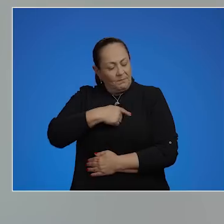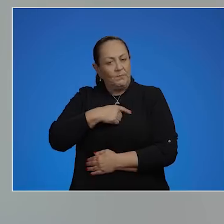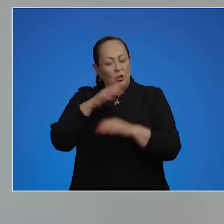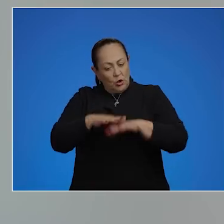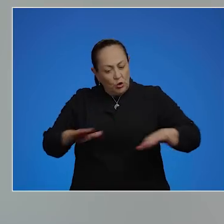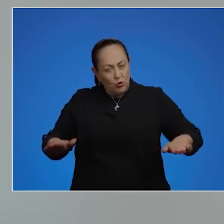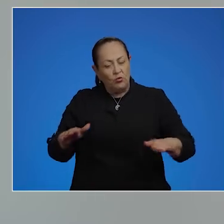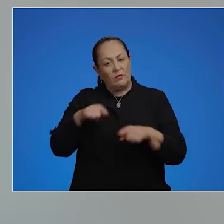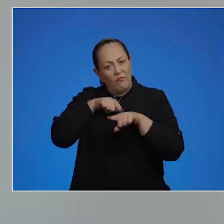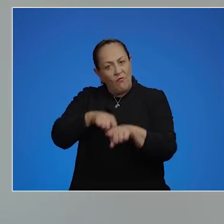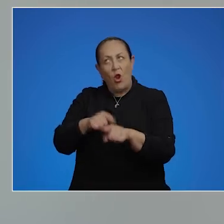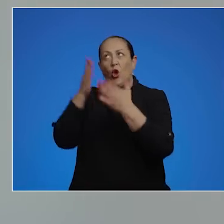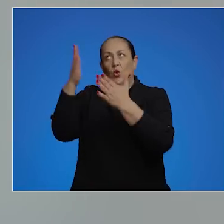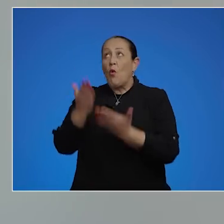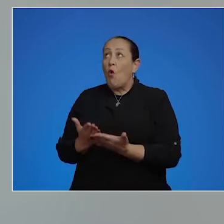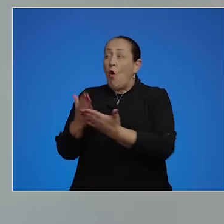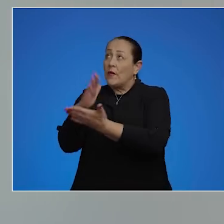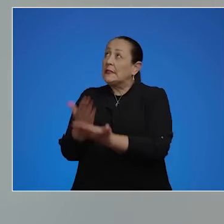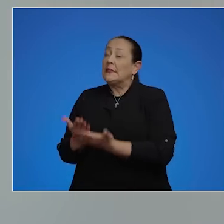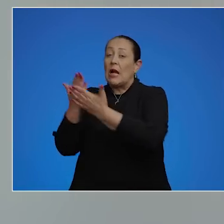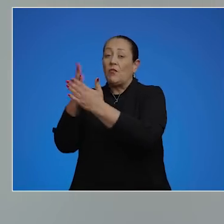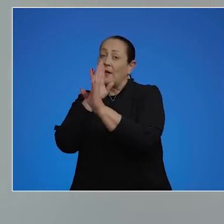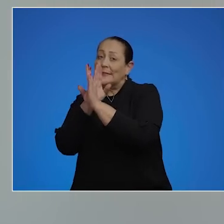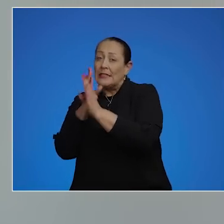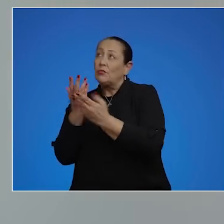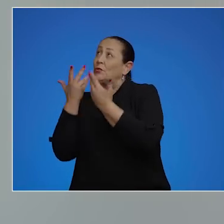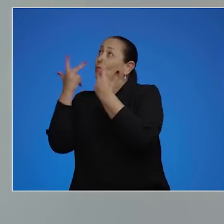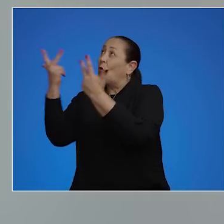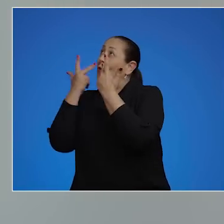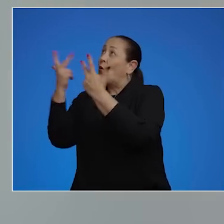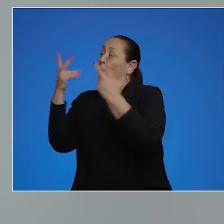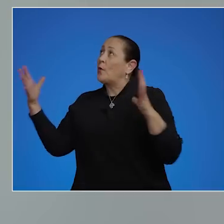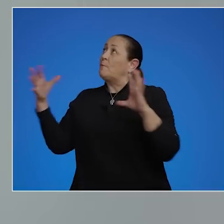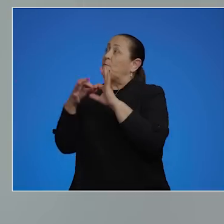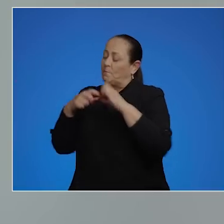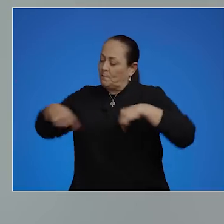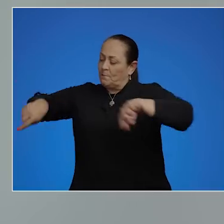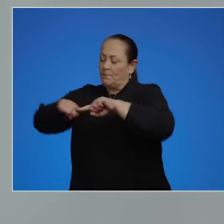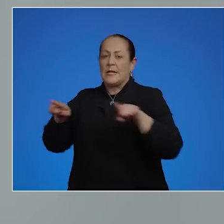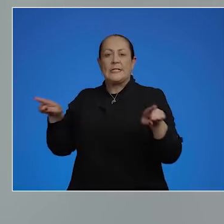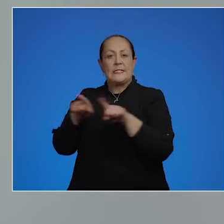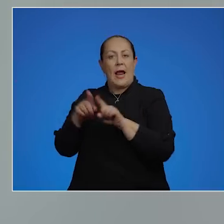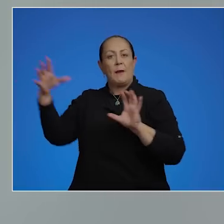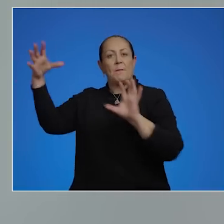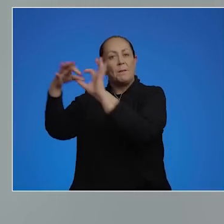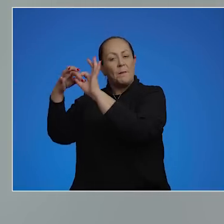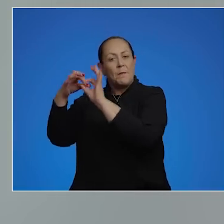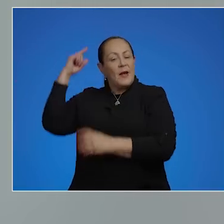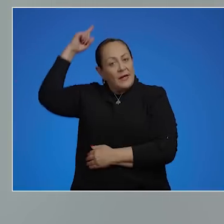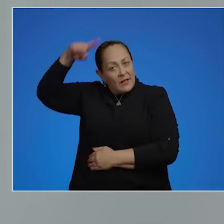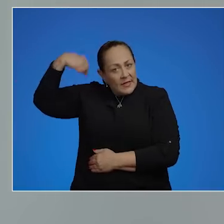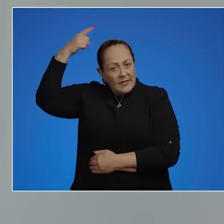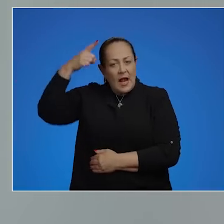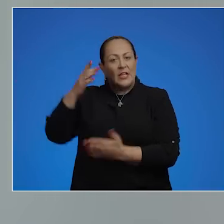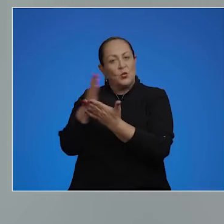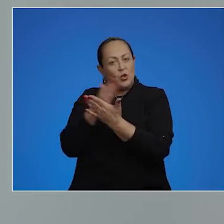worthy men offered sacrifice in secret, and this divine pact they struck with one accord, that the saints would share